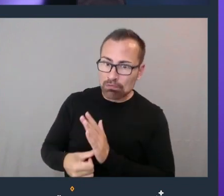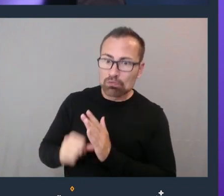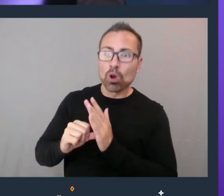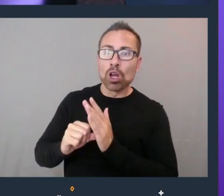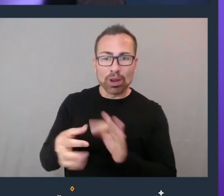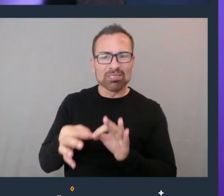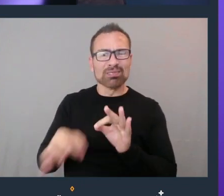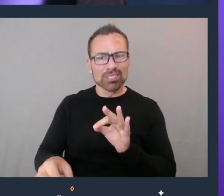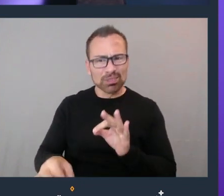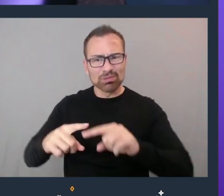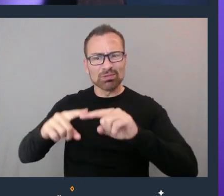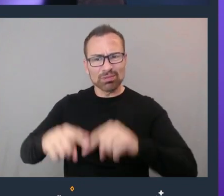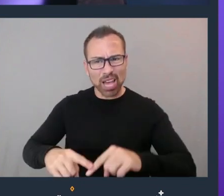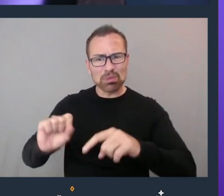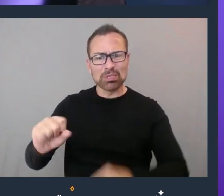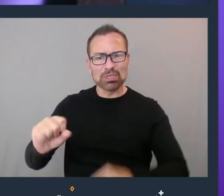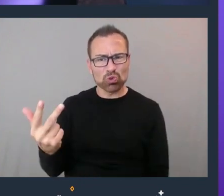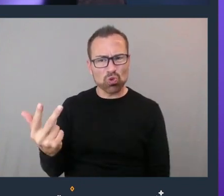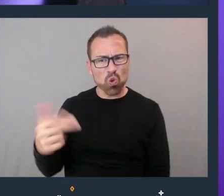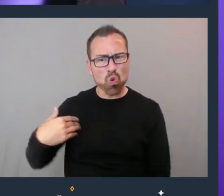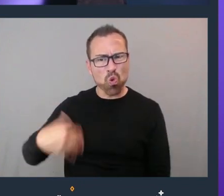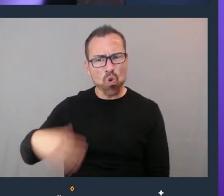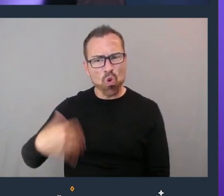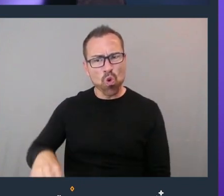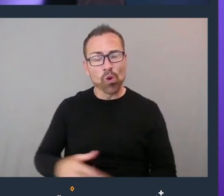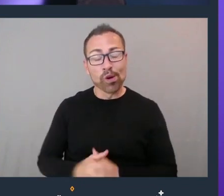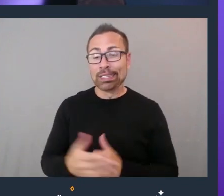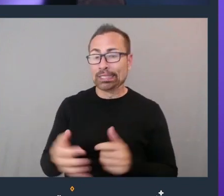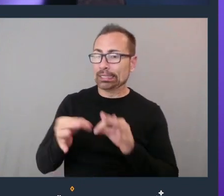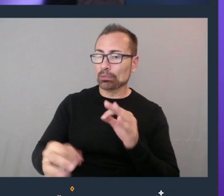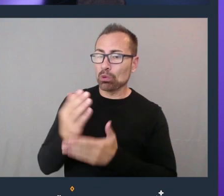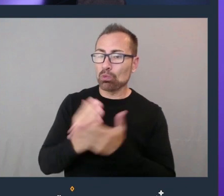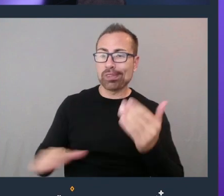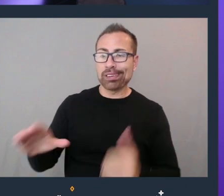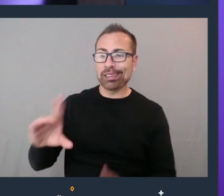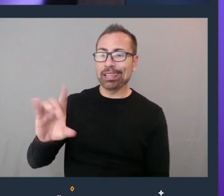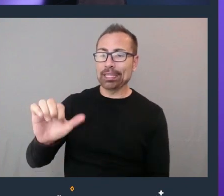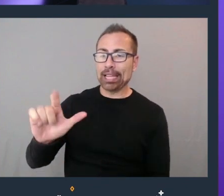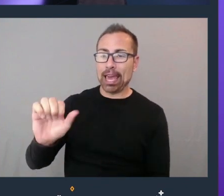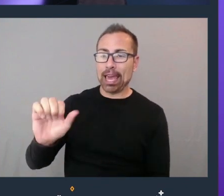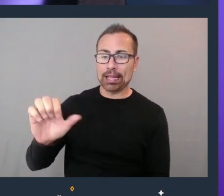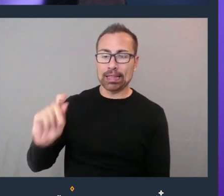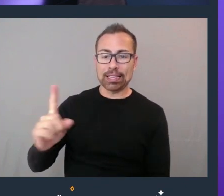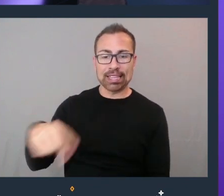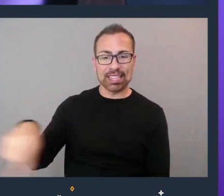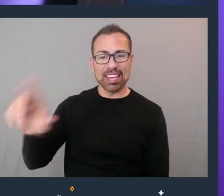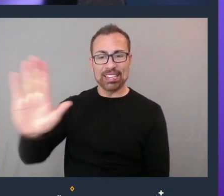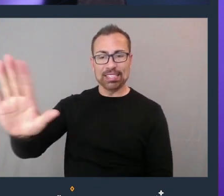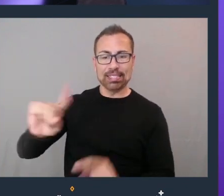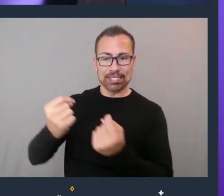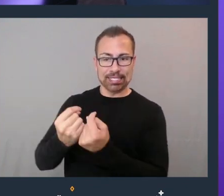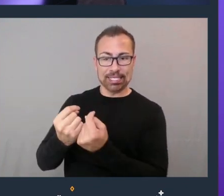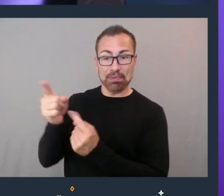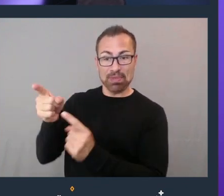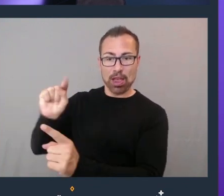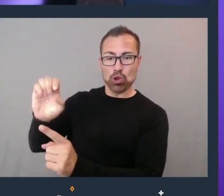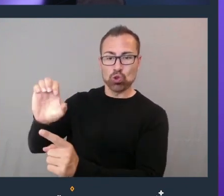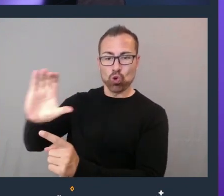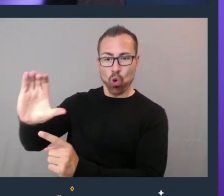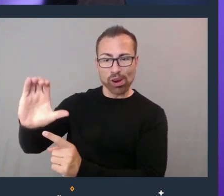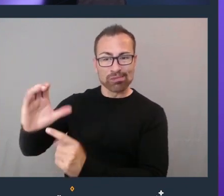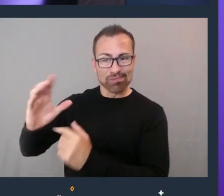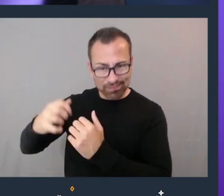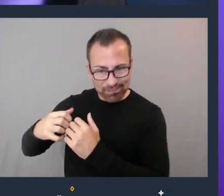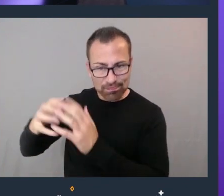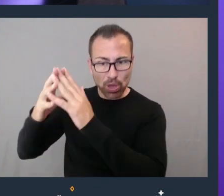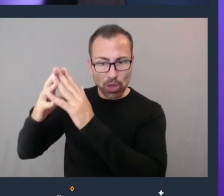is. It's really a central component in the data lake that his team has built at Torque and a foundation for all their operations that they built on top of it. And